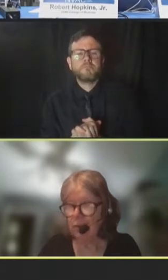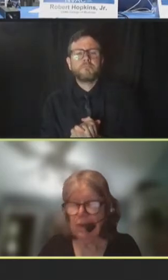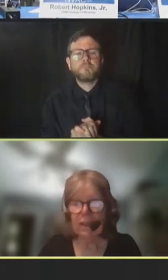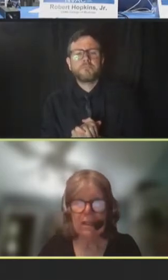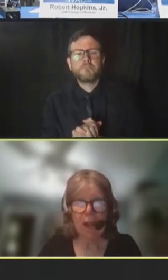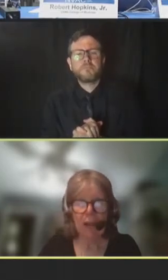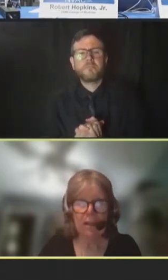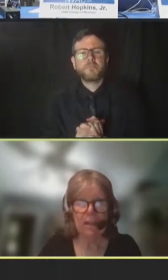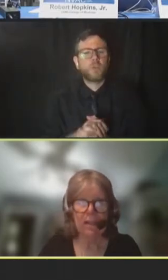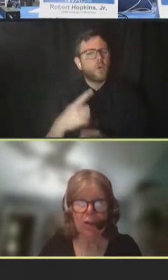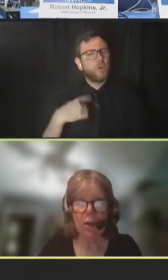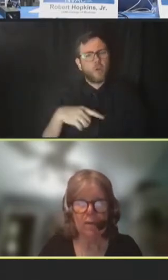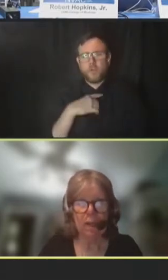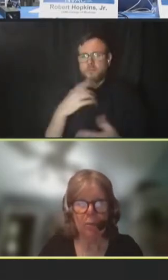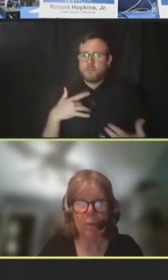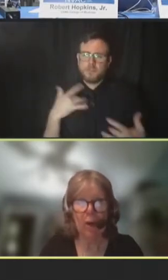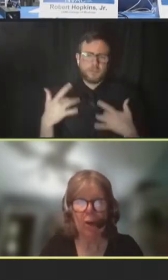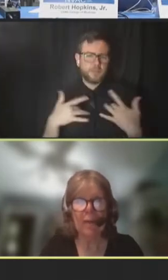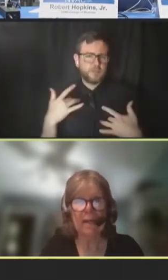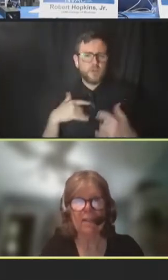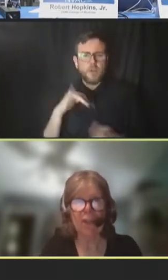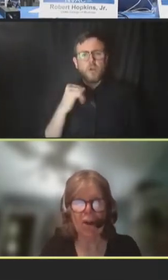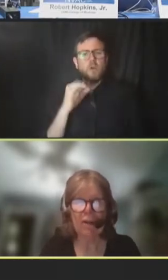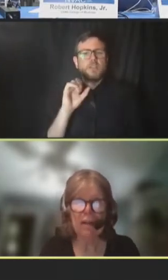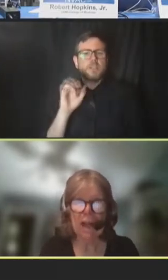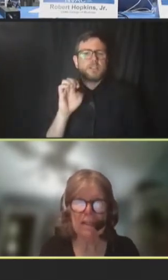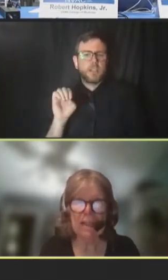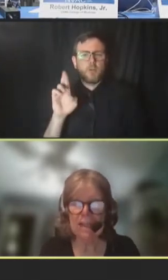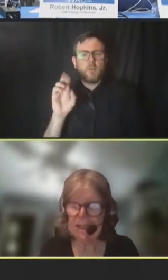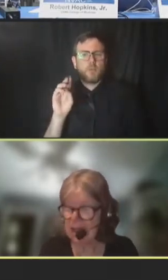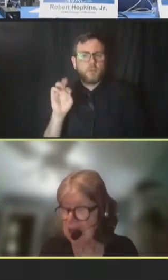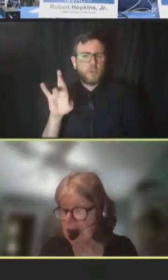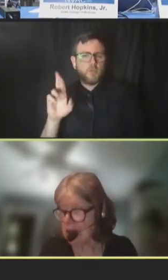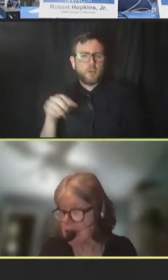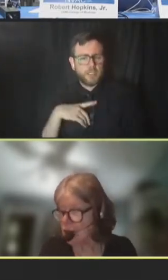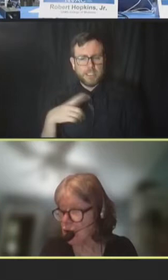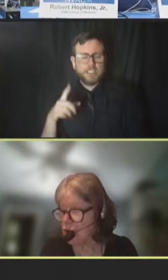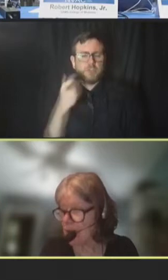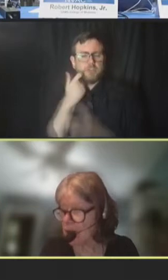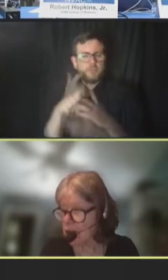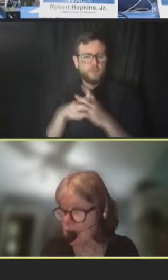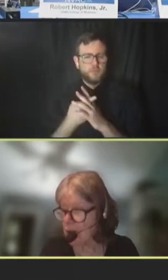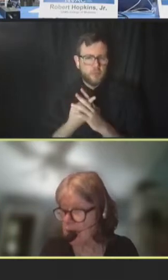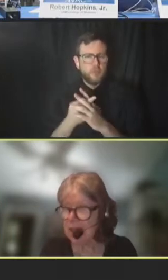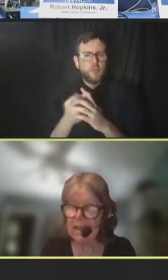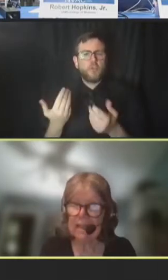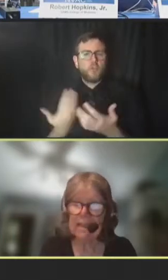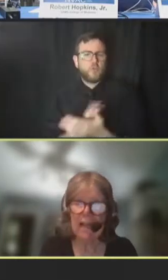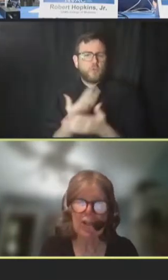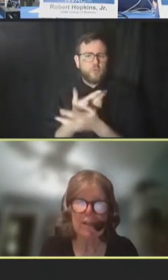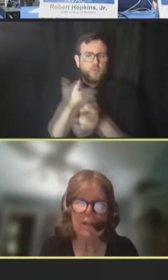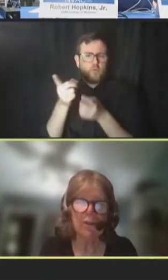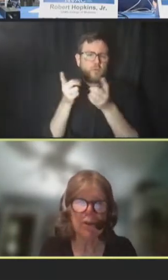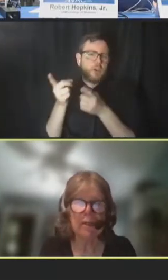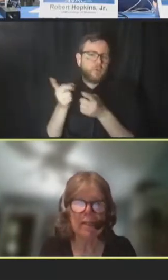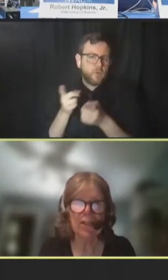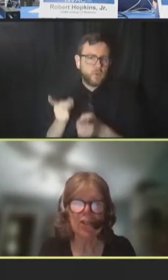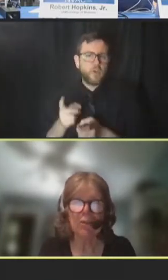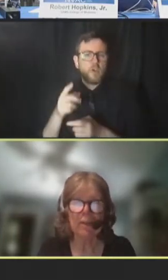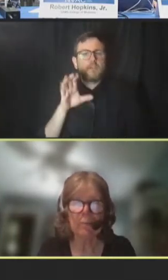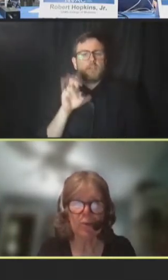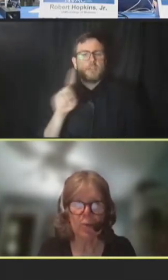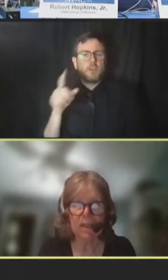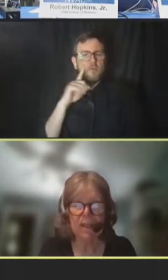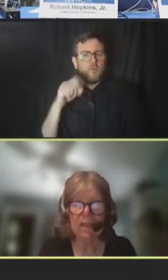We're very delighted that Dr. Jose Romero has started at CDC as the new director of CDC's National Center for Immunization